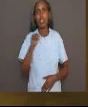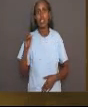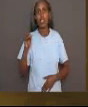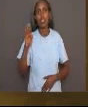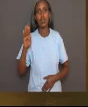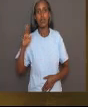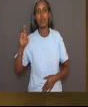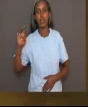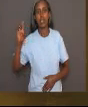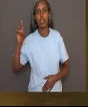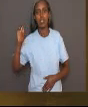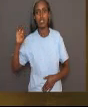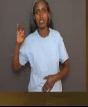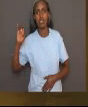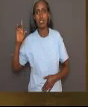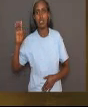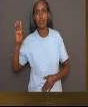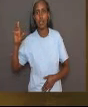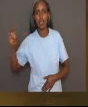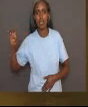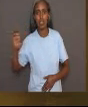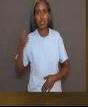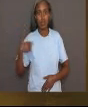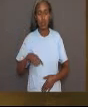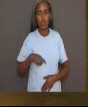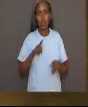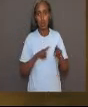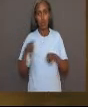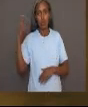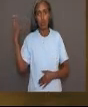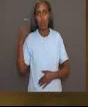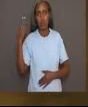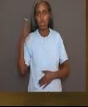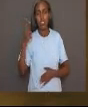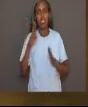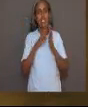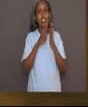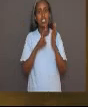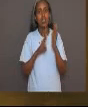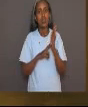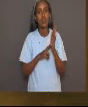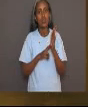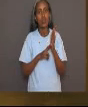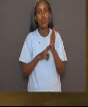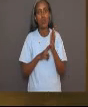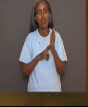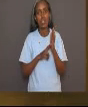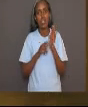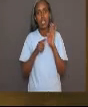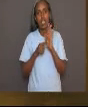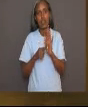validity. We will also use the rules of inference